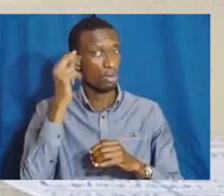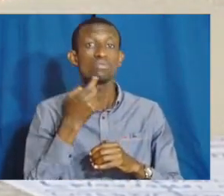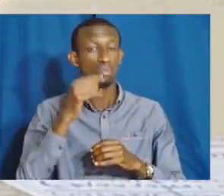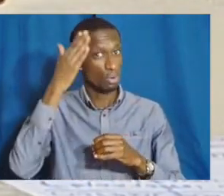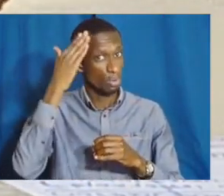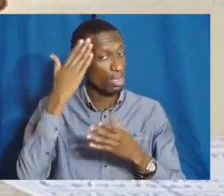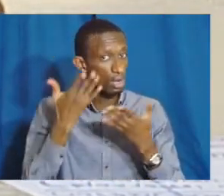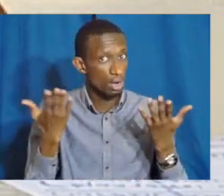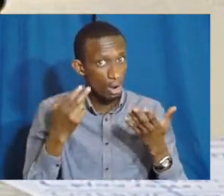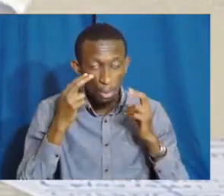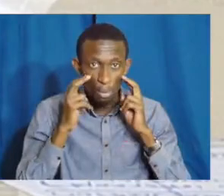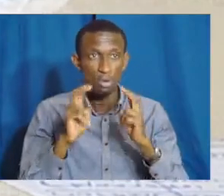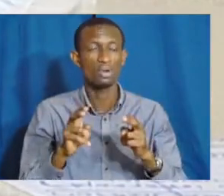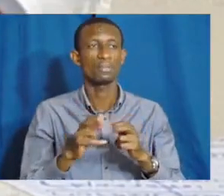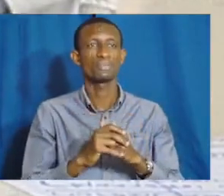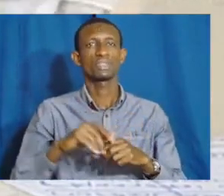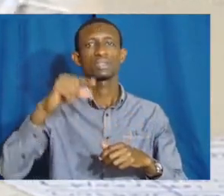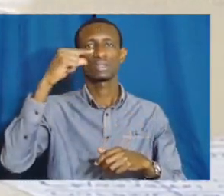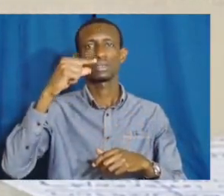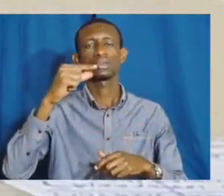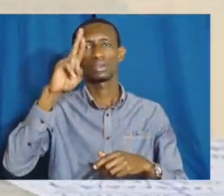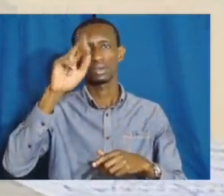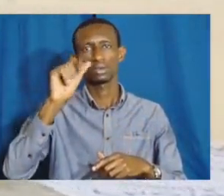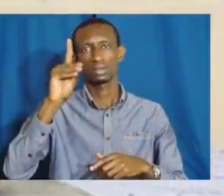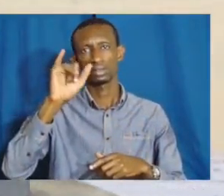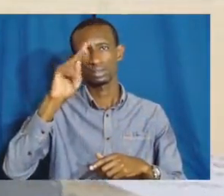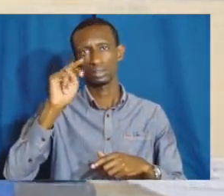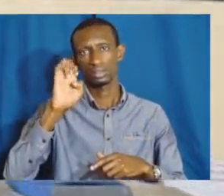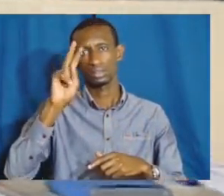equation. Now, let's go.